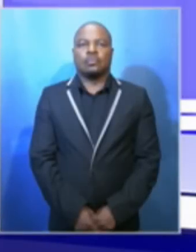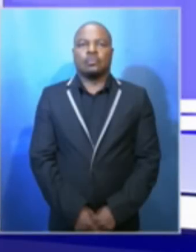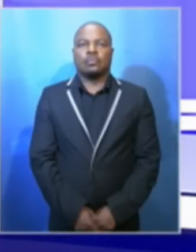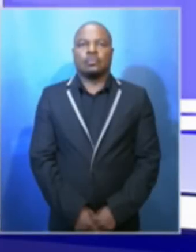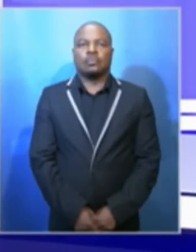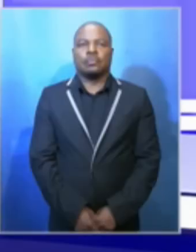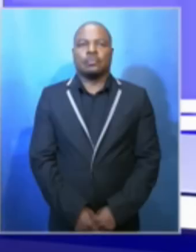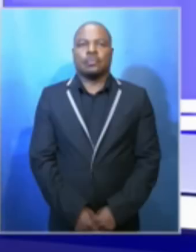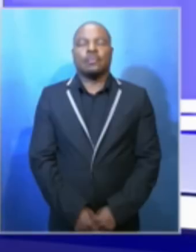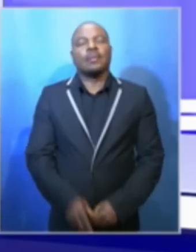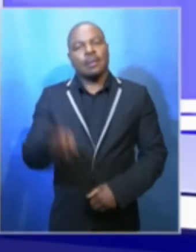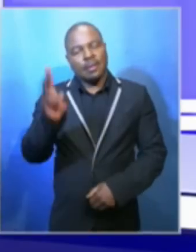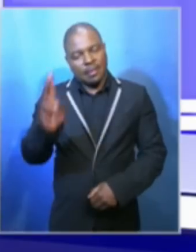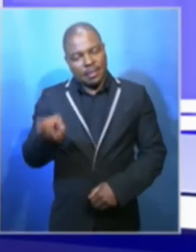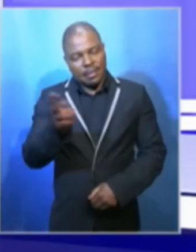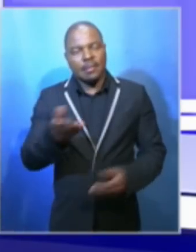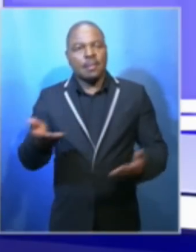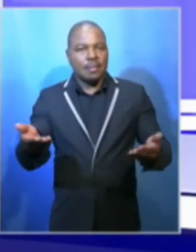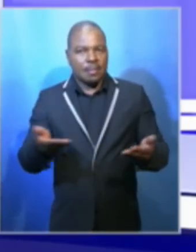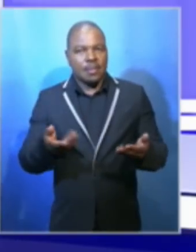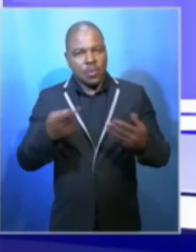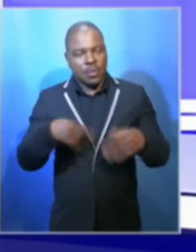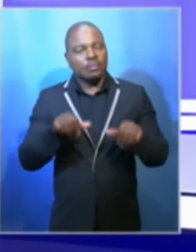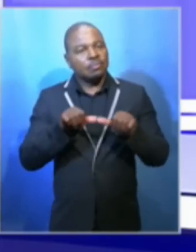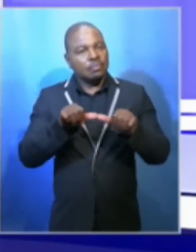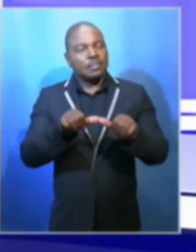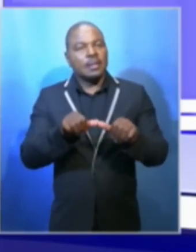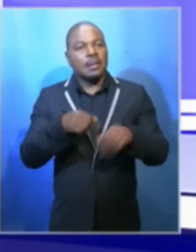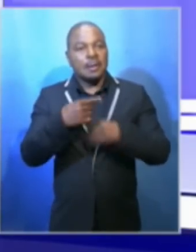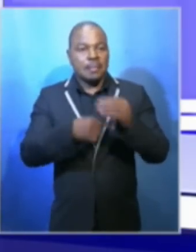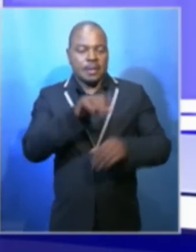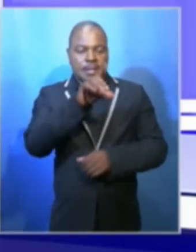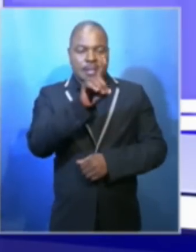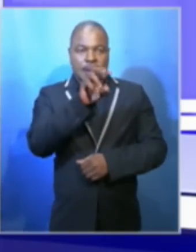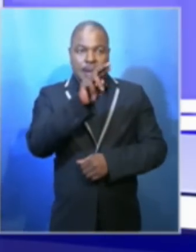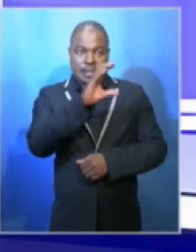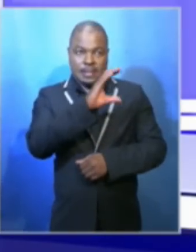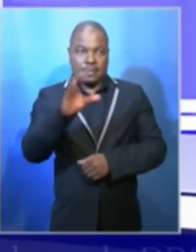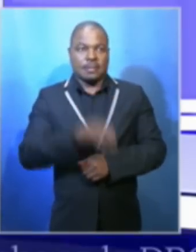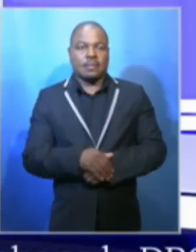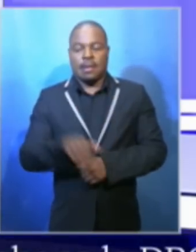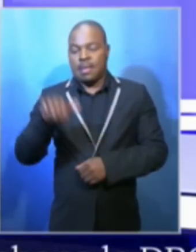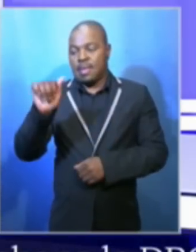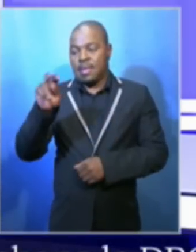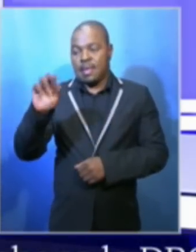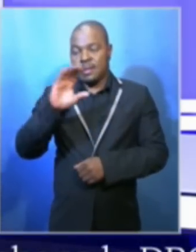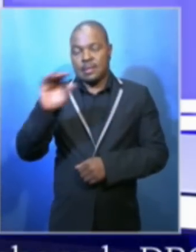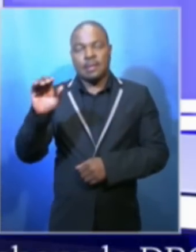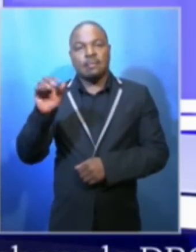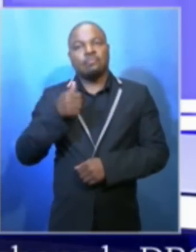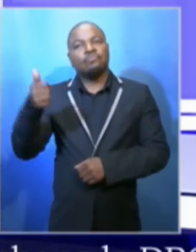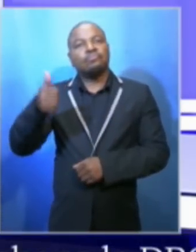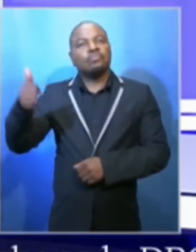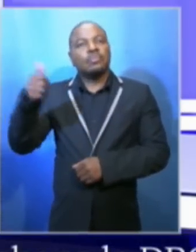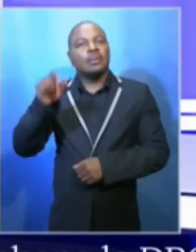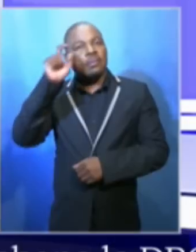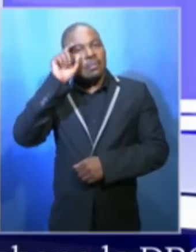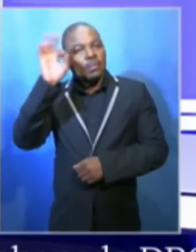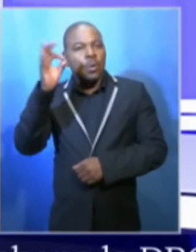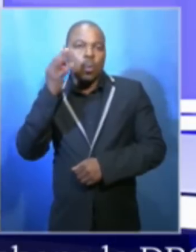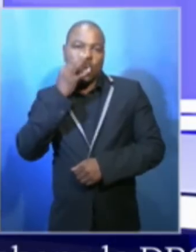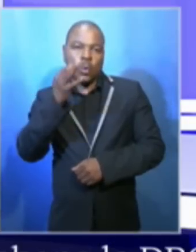Re santse re le mo tse di malebana le DRC. Mokwaledi kakaretso wa ANC Fikileng Mbalula a re tona ya phemelo Angie